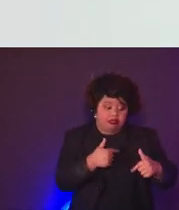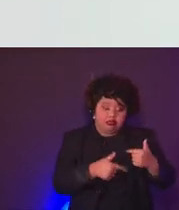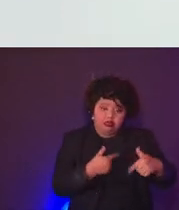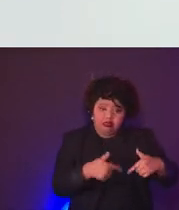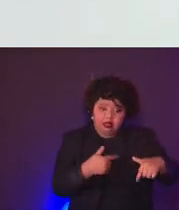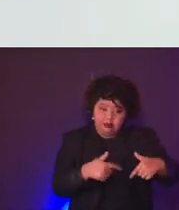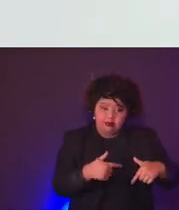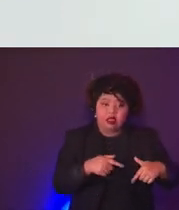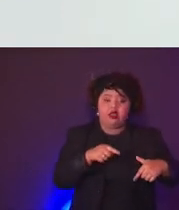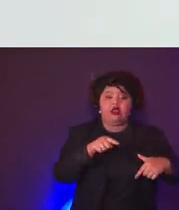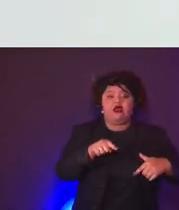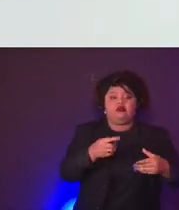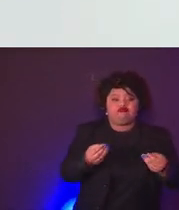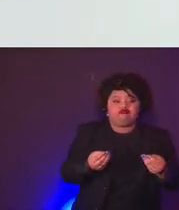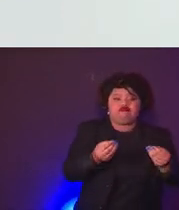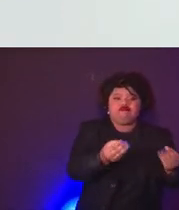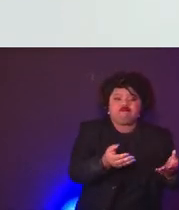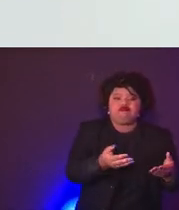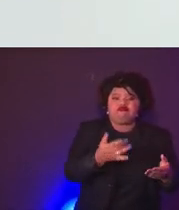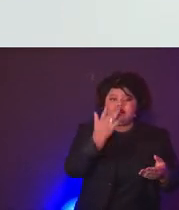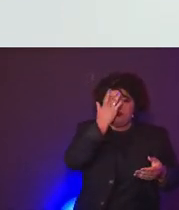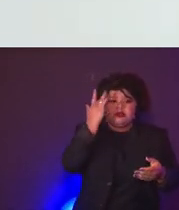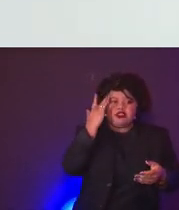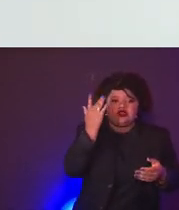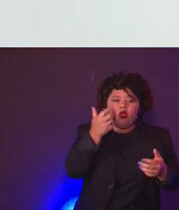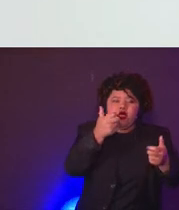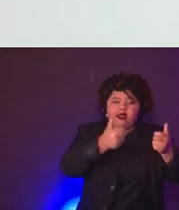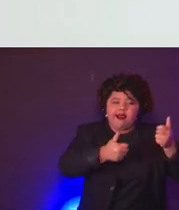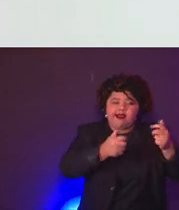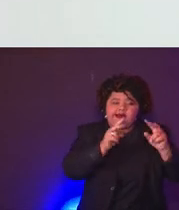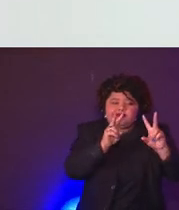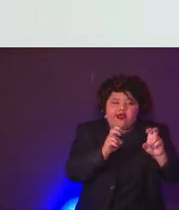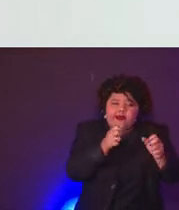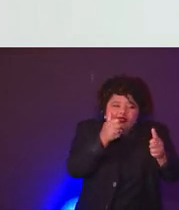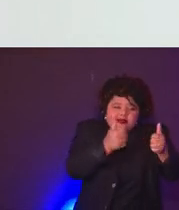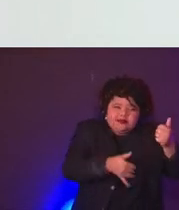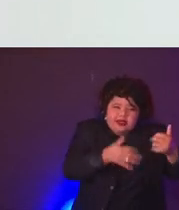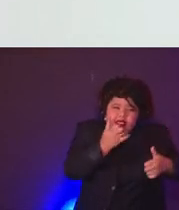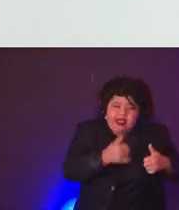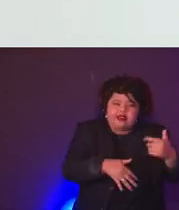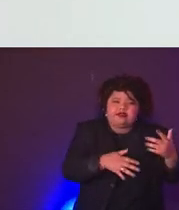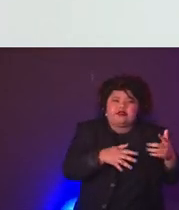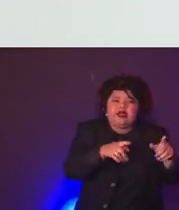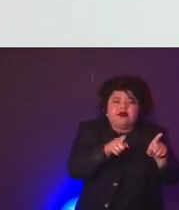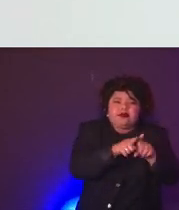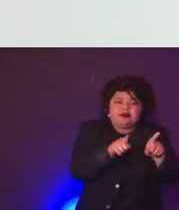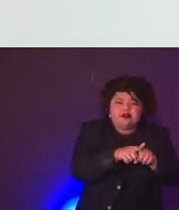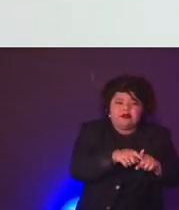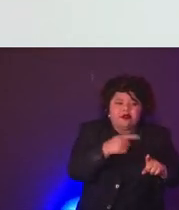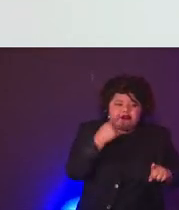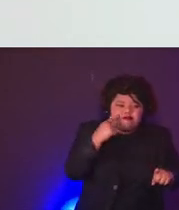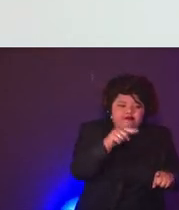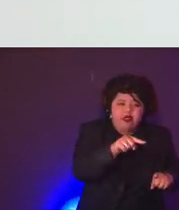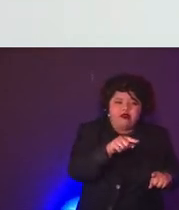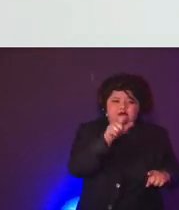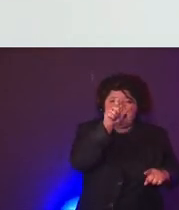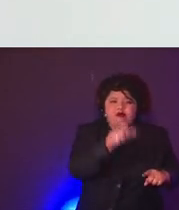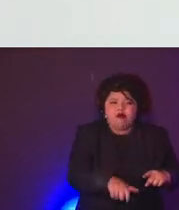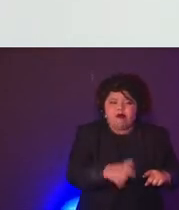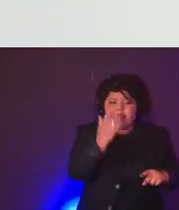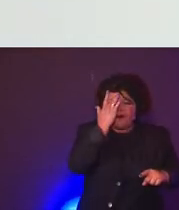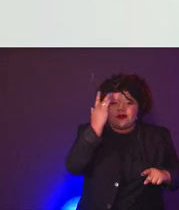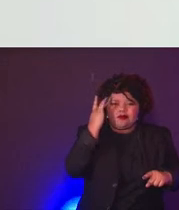was the way it was. And instead, what it recognizes is the melding of scientific method